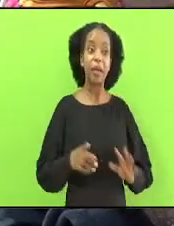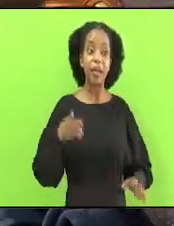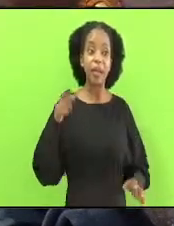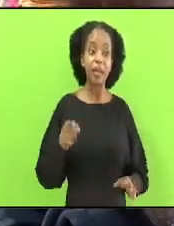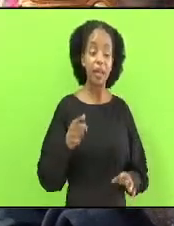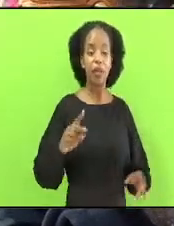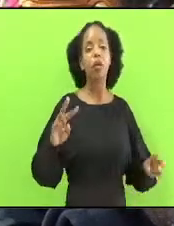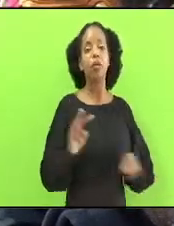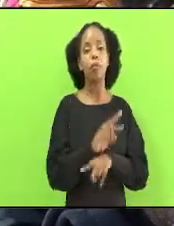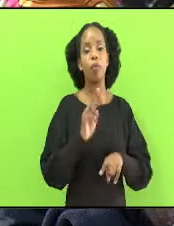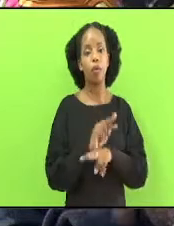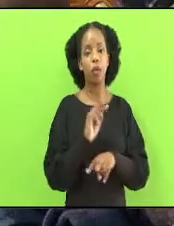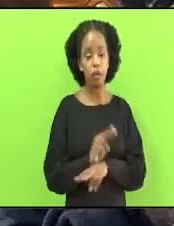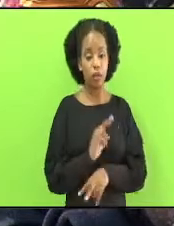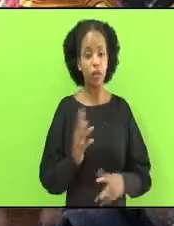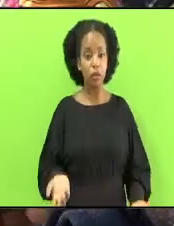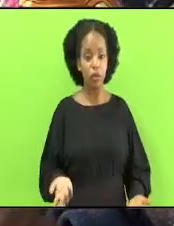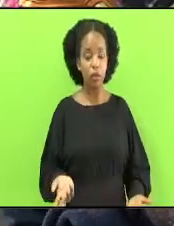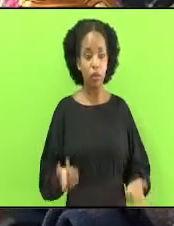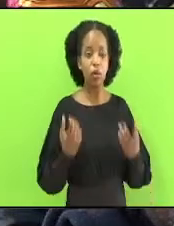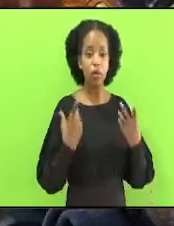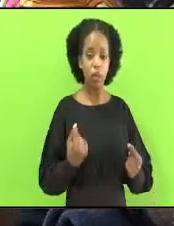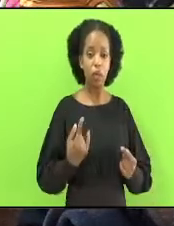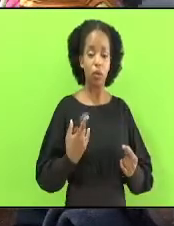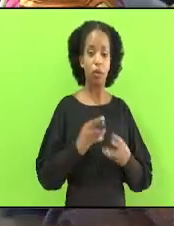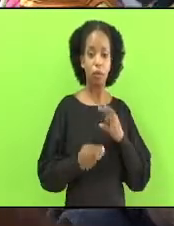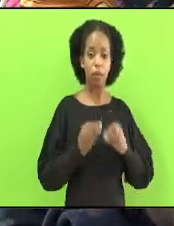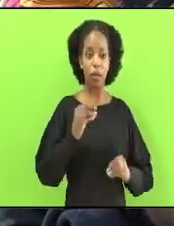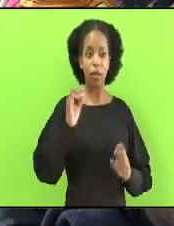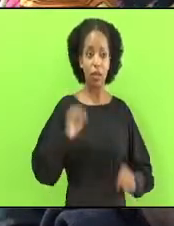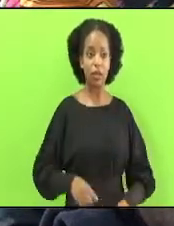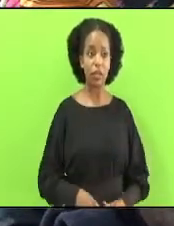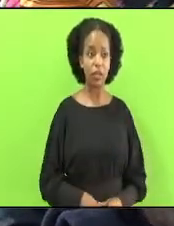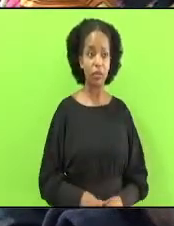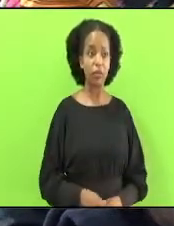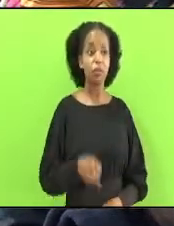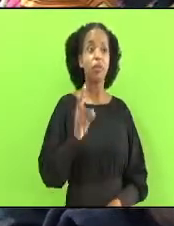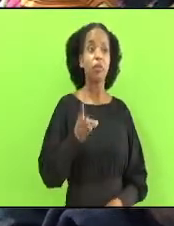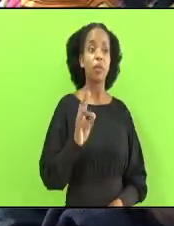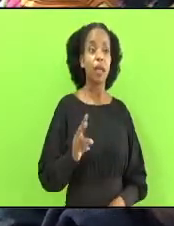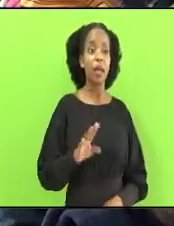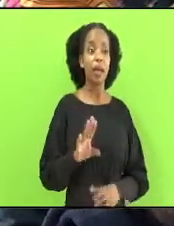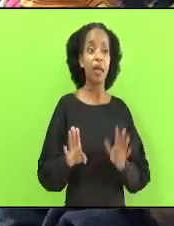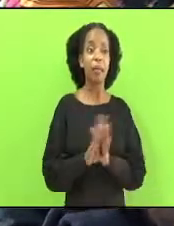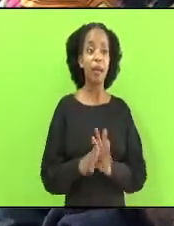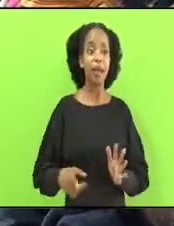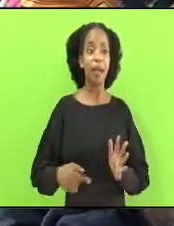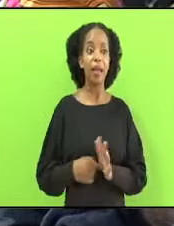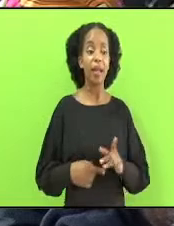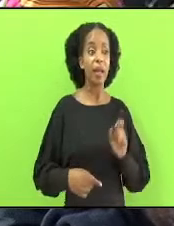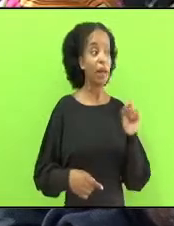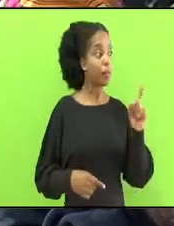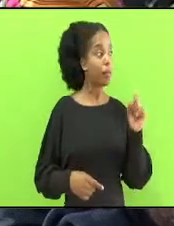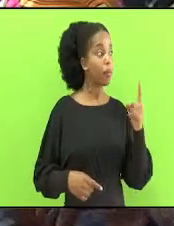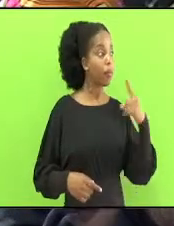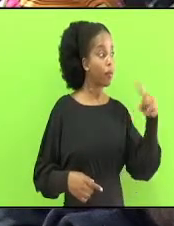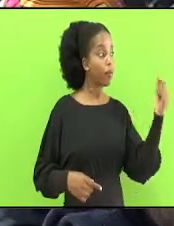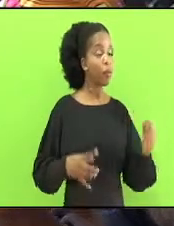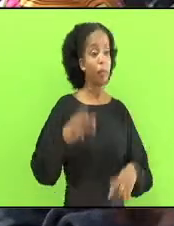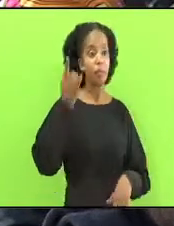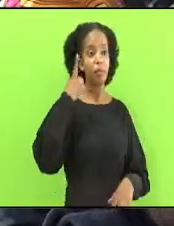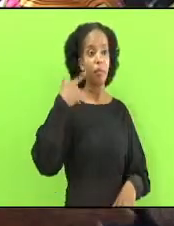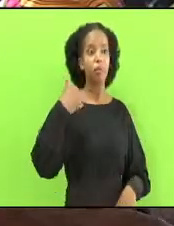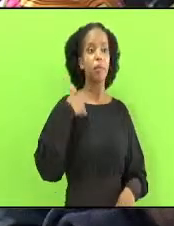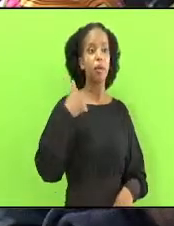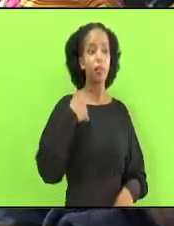tlo go monitorwa e tlo go bereka. And also this bill rola ha ke o langole. I wanted to stand for him ke mo loele re